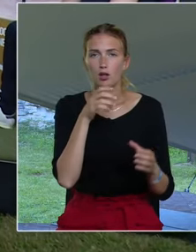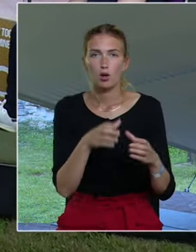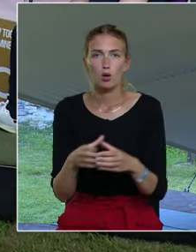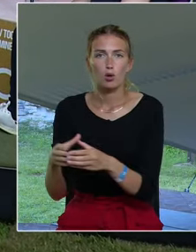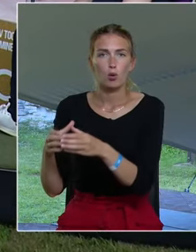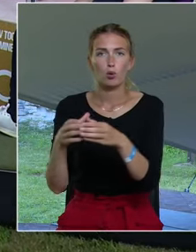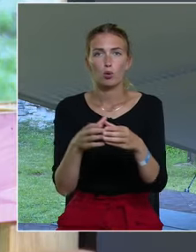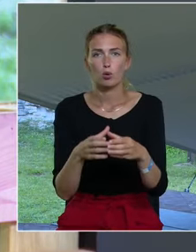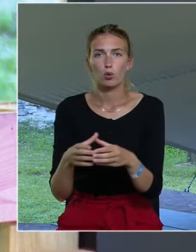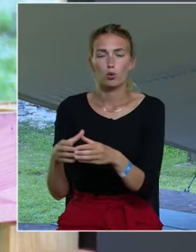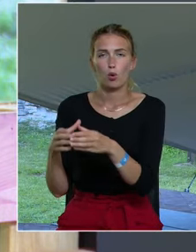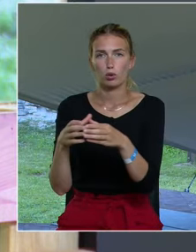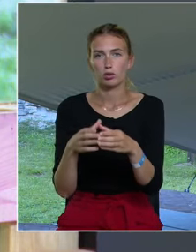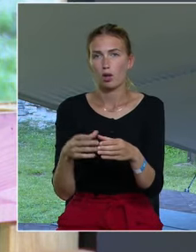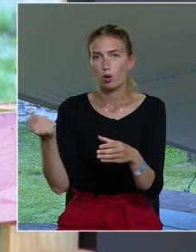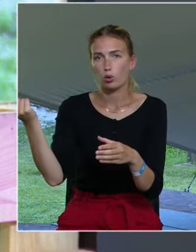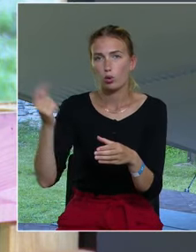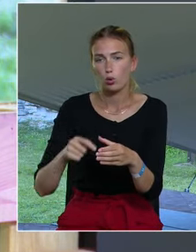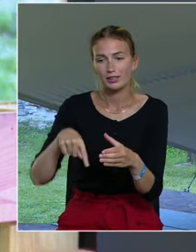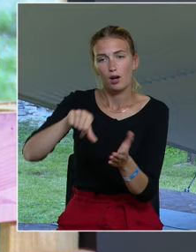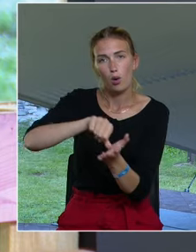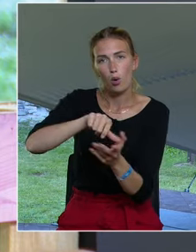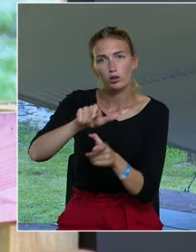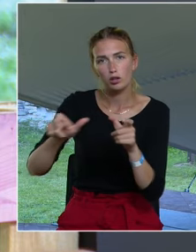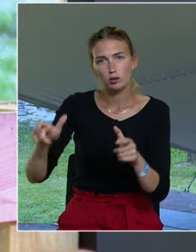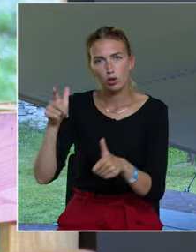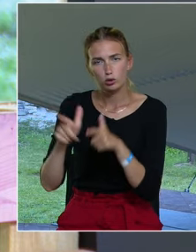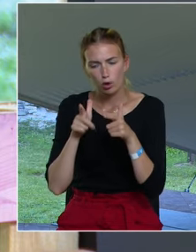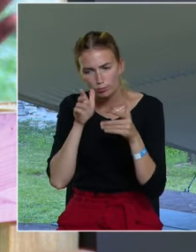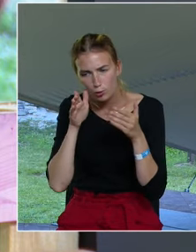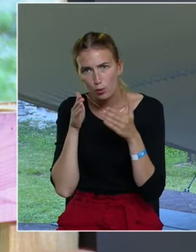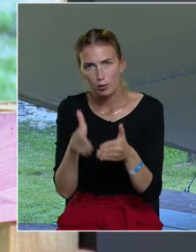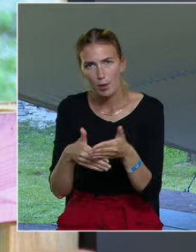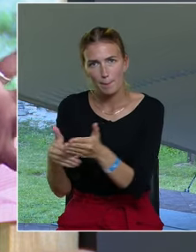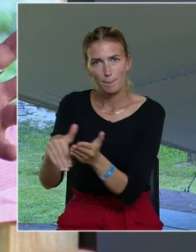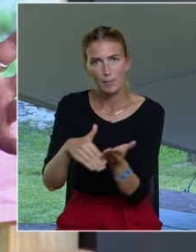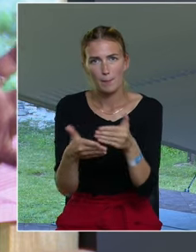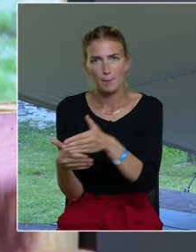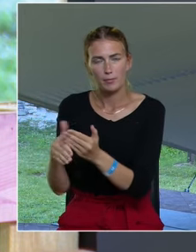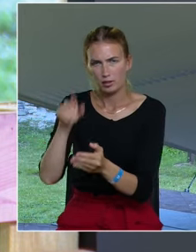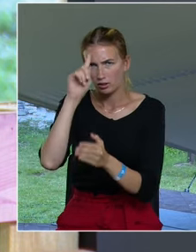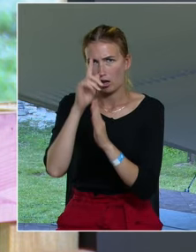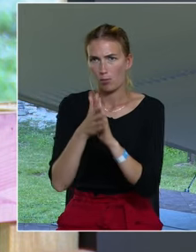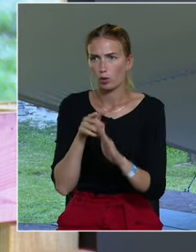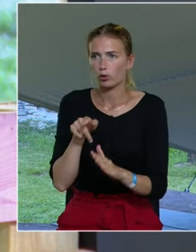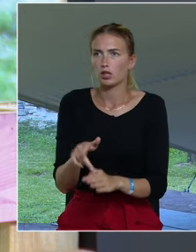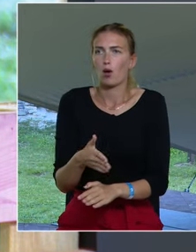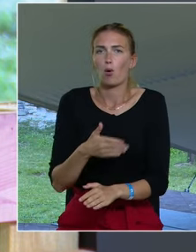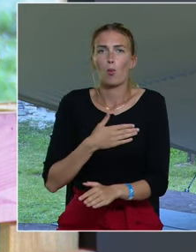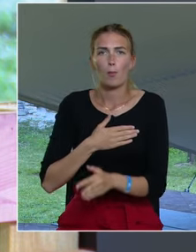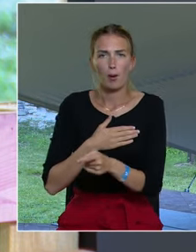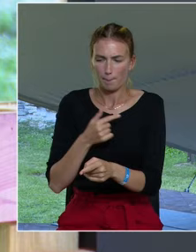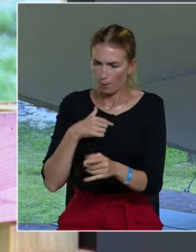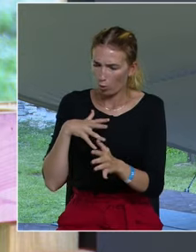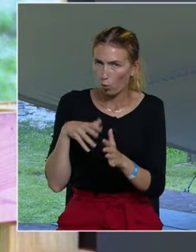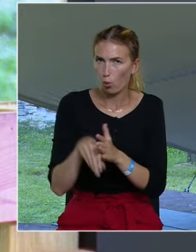communities of creation where the participants really are invested in. They perceive that this is their own, yeah? Mm-hmm. And they are a part of